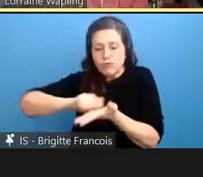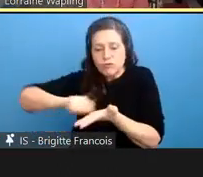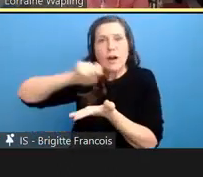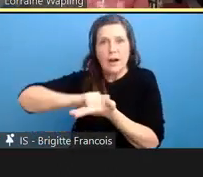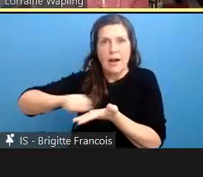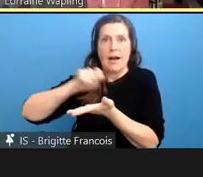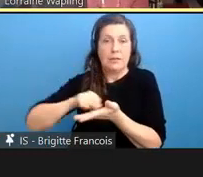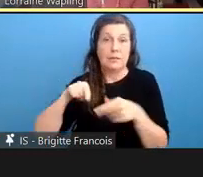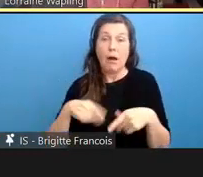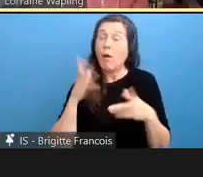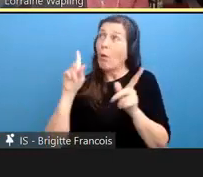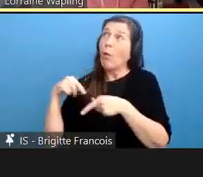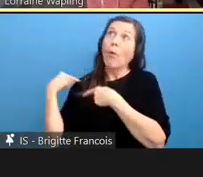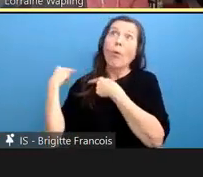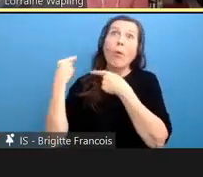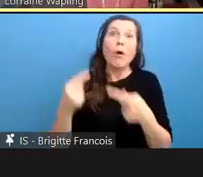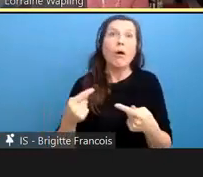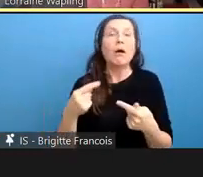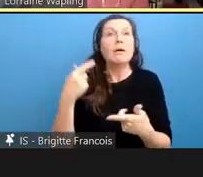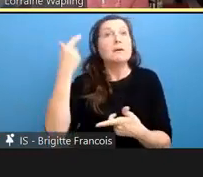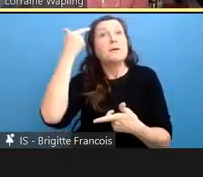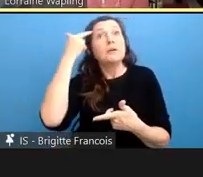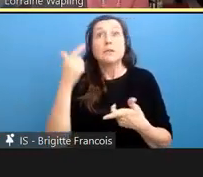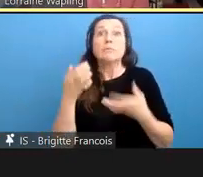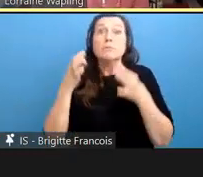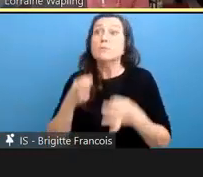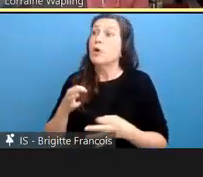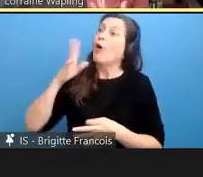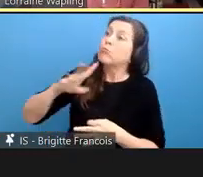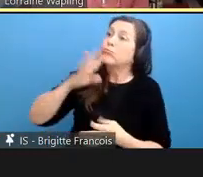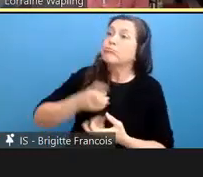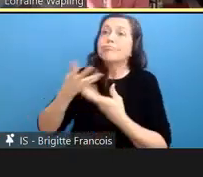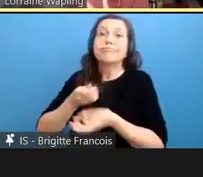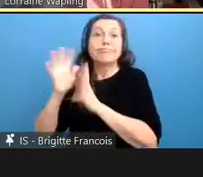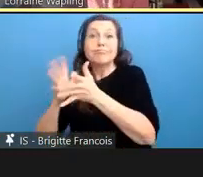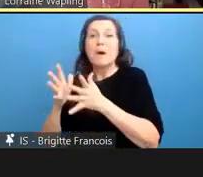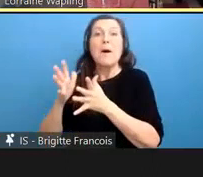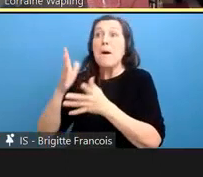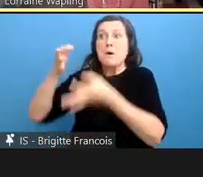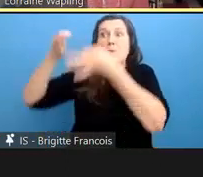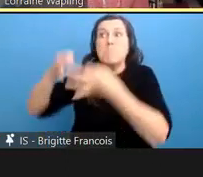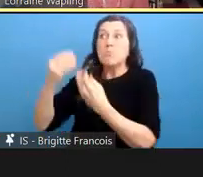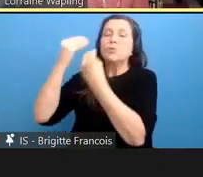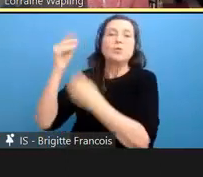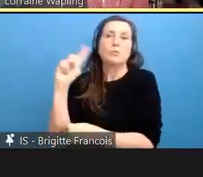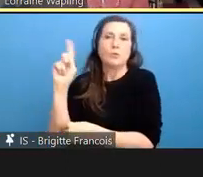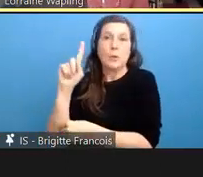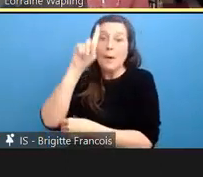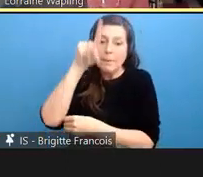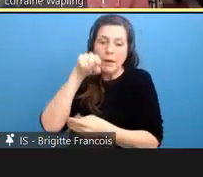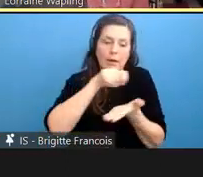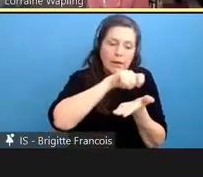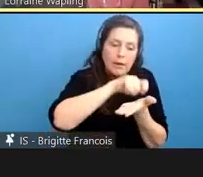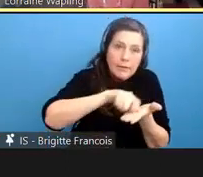long that we don't need to be formally taught. Whereas writing and reading is relatively new. So we